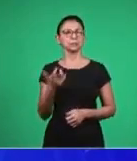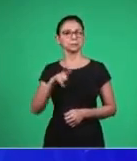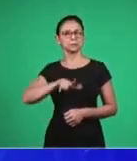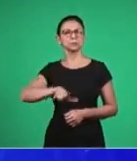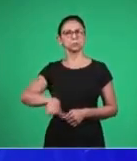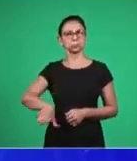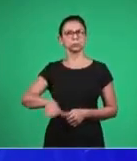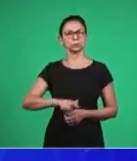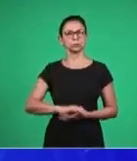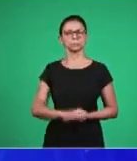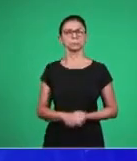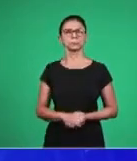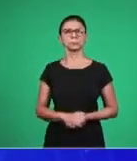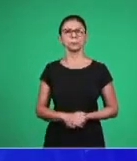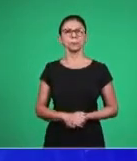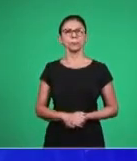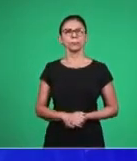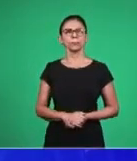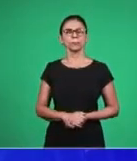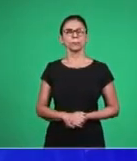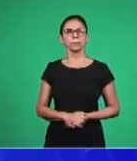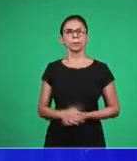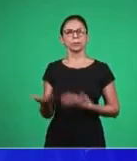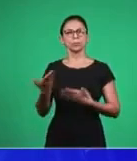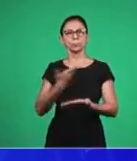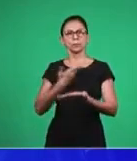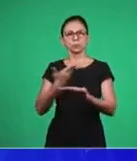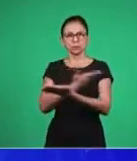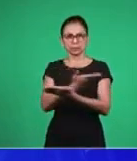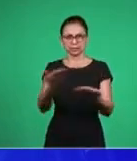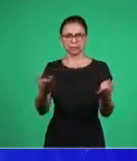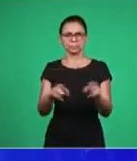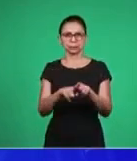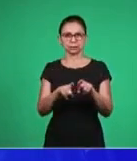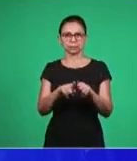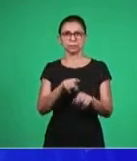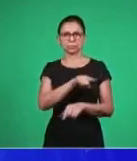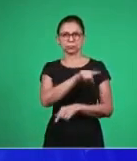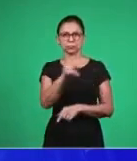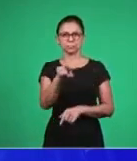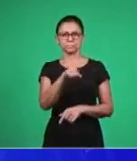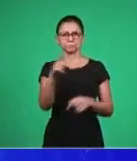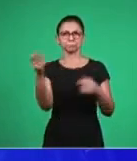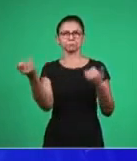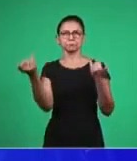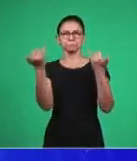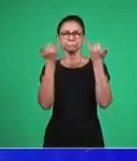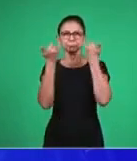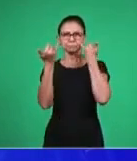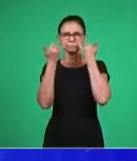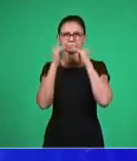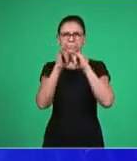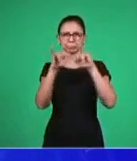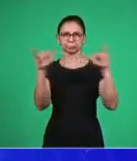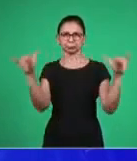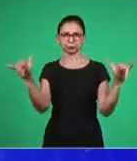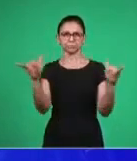baptisms in Feira de Santana, Bahia. We also want to talk about to an assistance. We